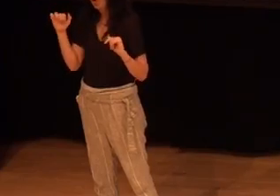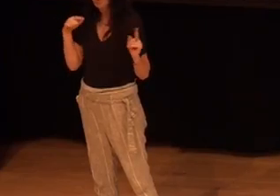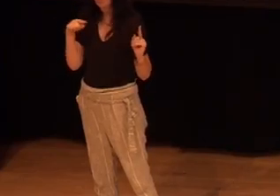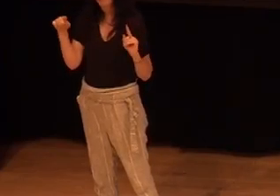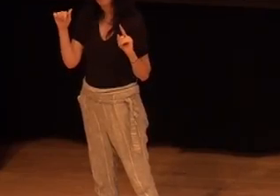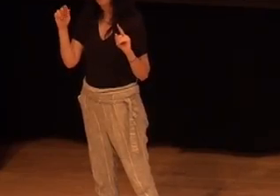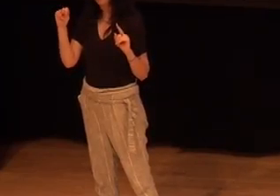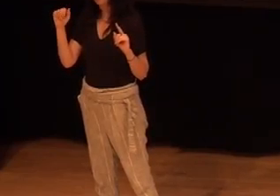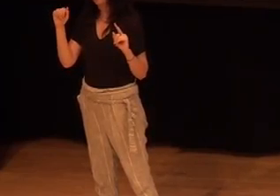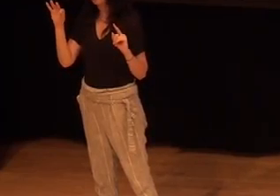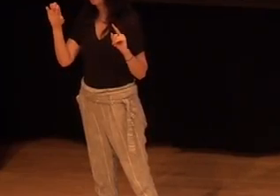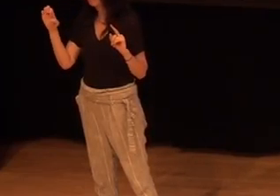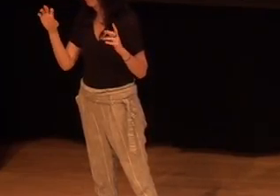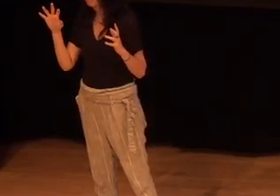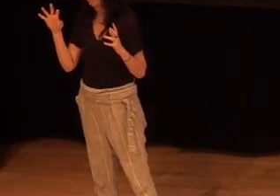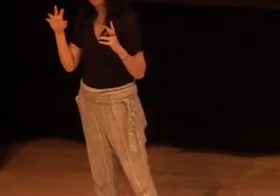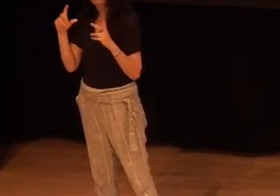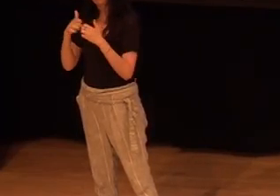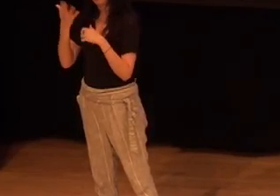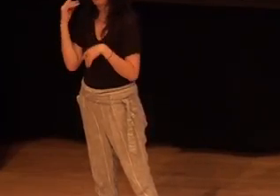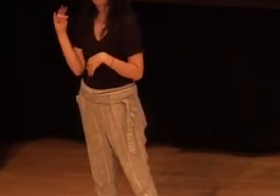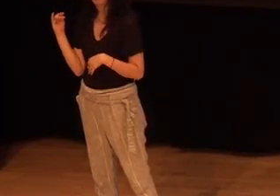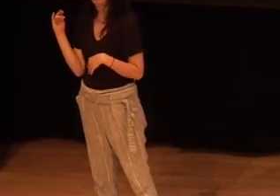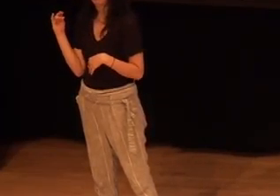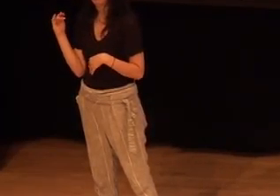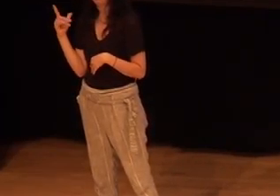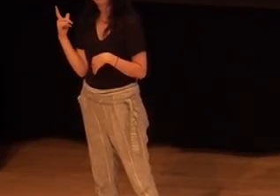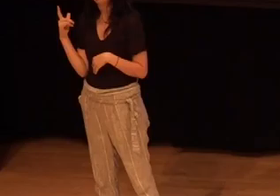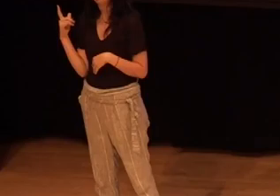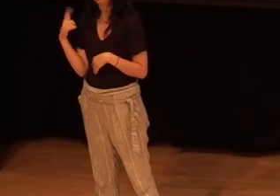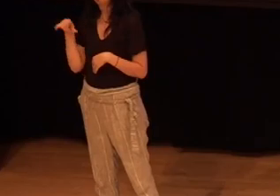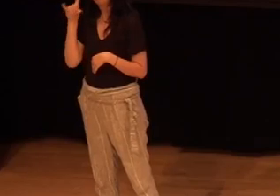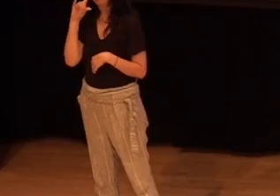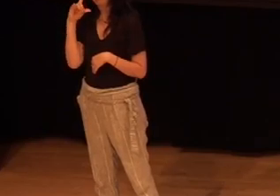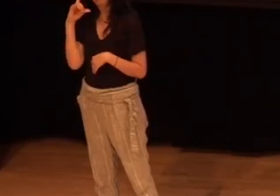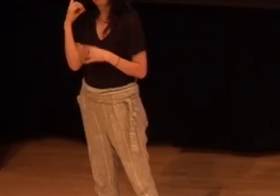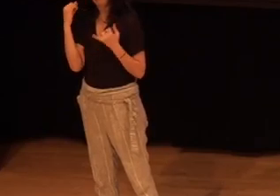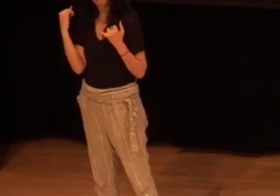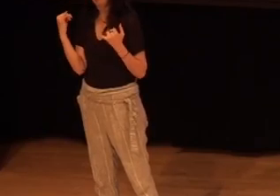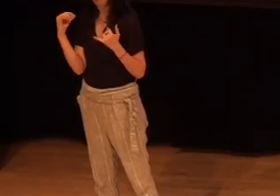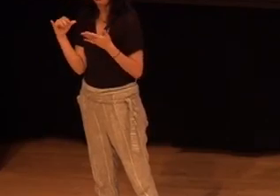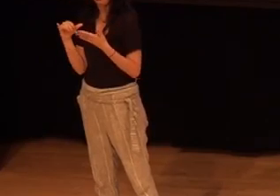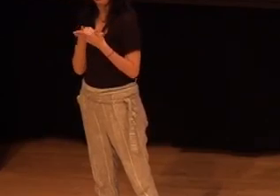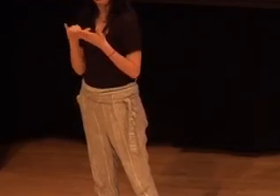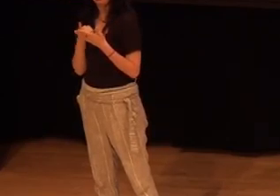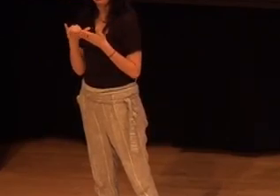others in the 70s. But I think right now, the New York